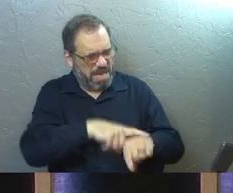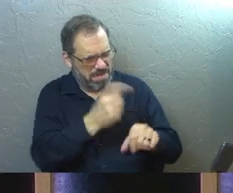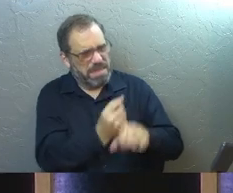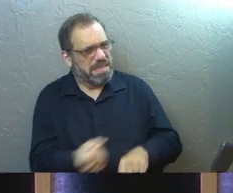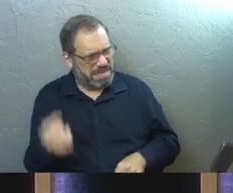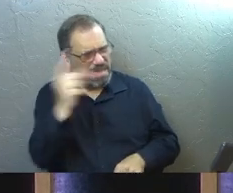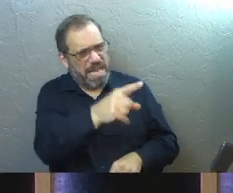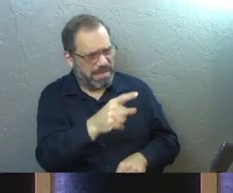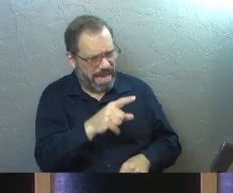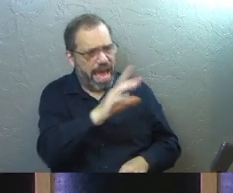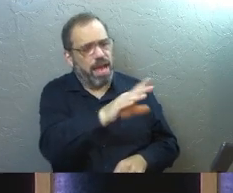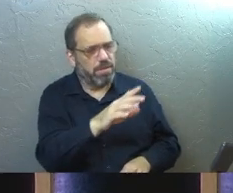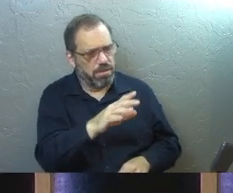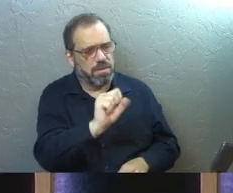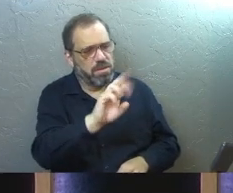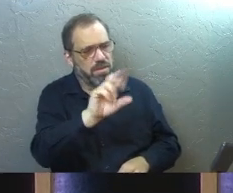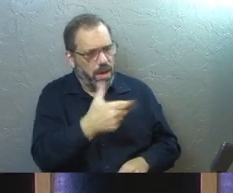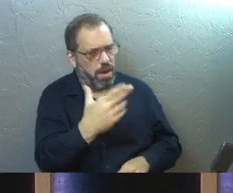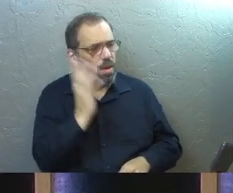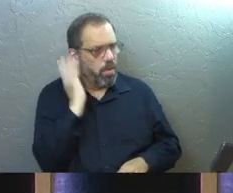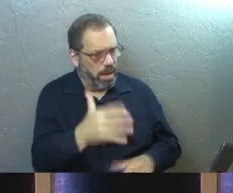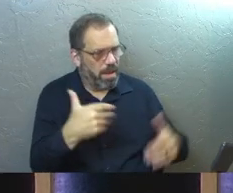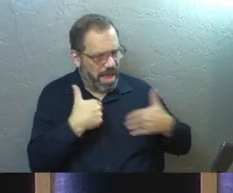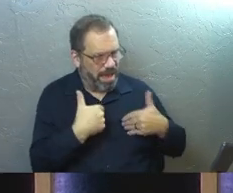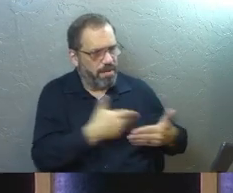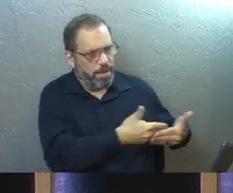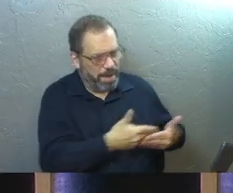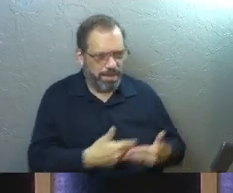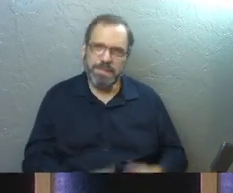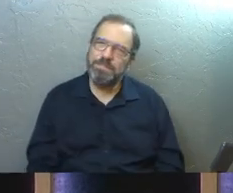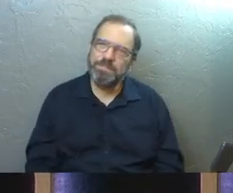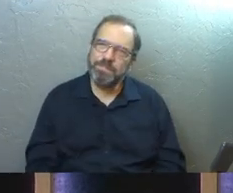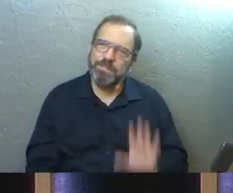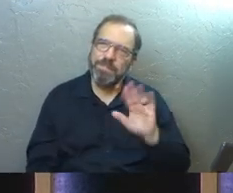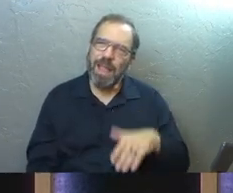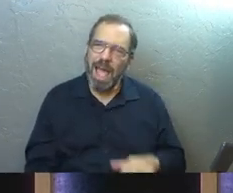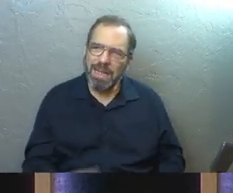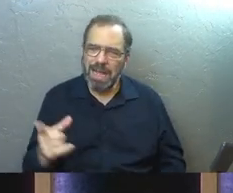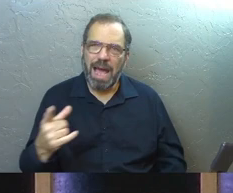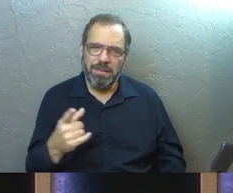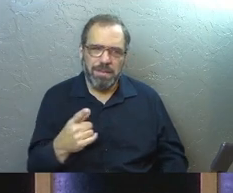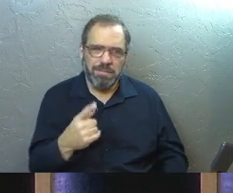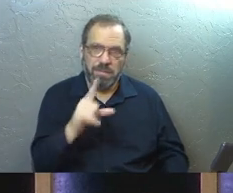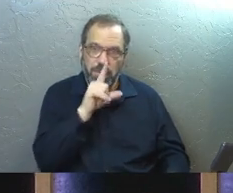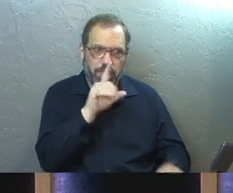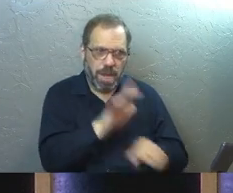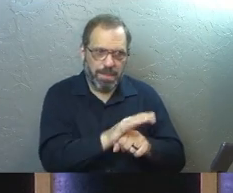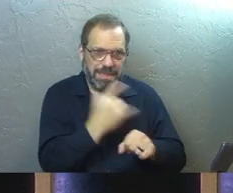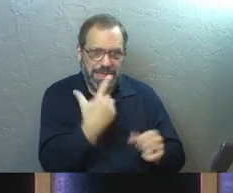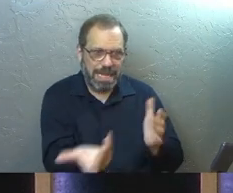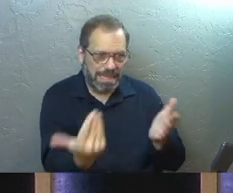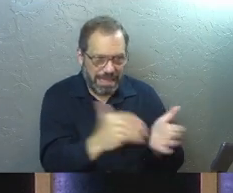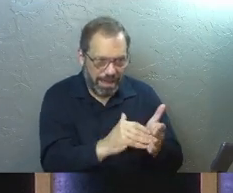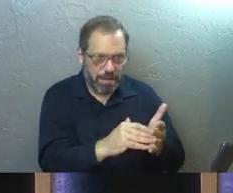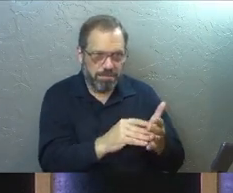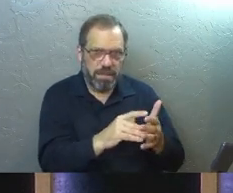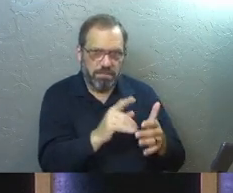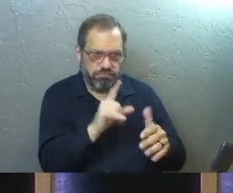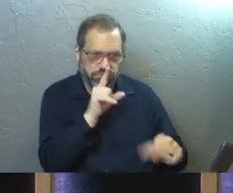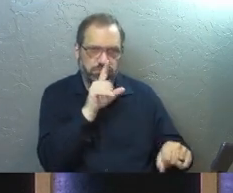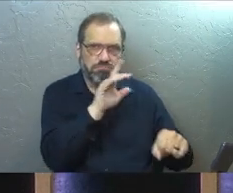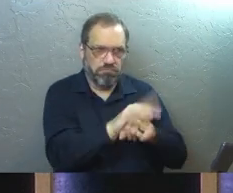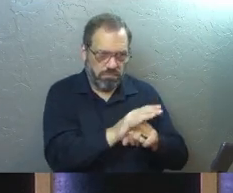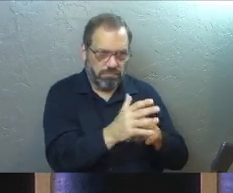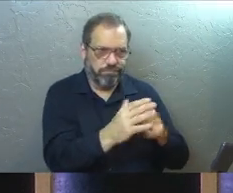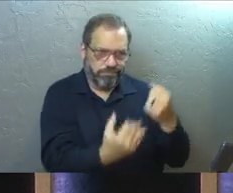next year and Sarah will have a baby. I love the fact that he reinforces the promise and he says he's going to do it. Now,